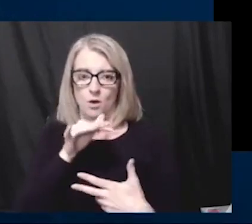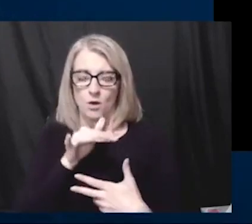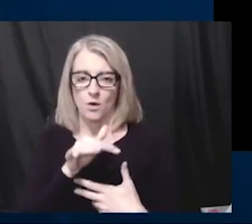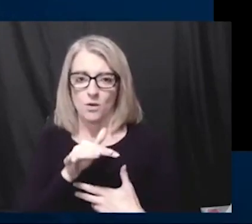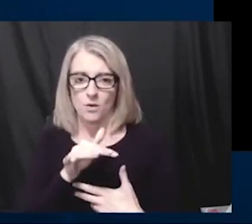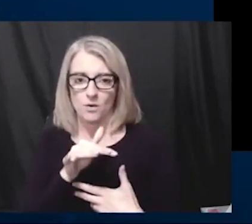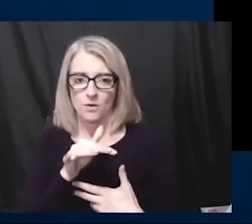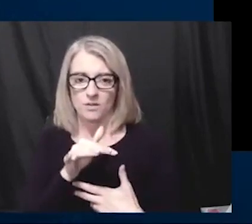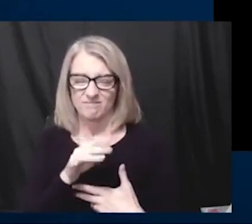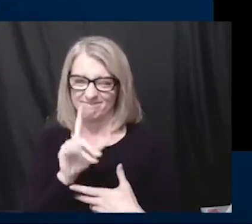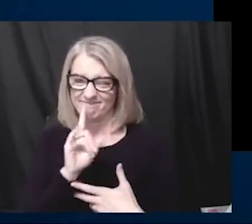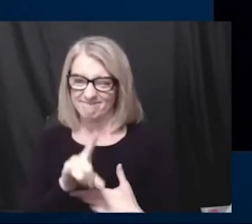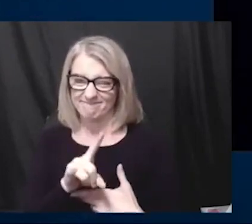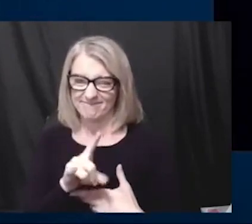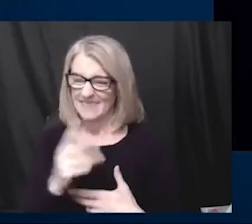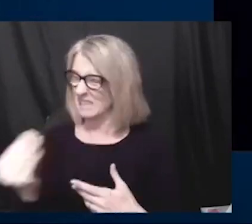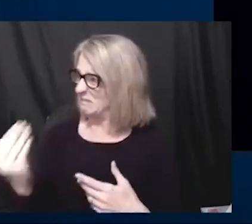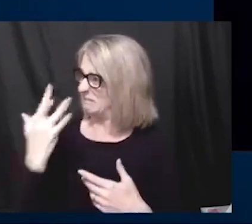well.